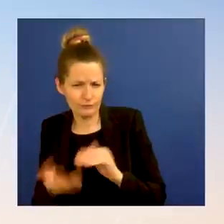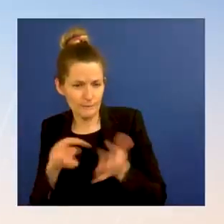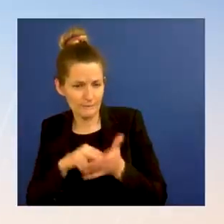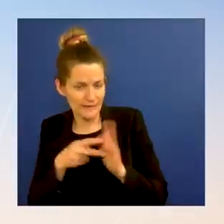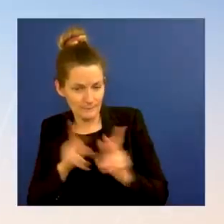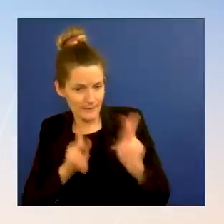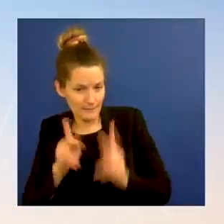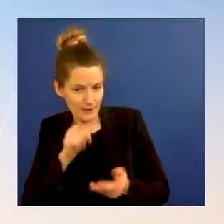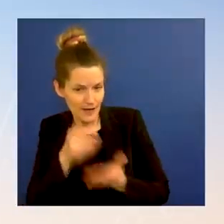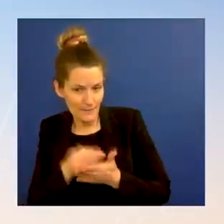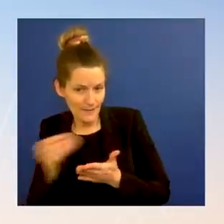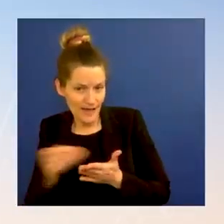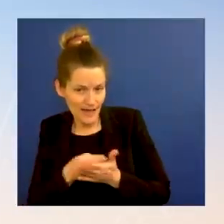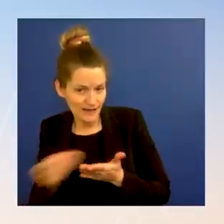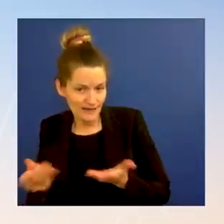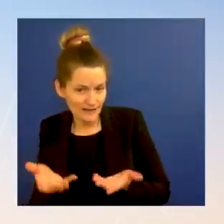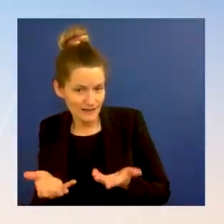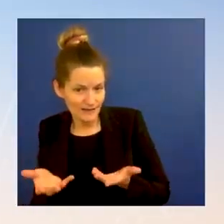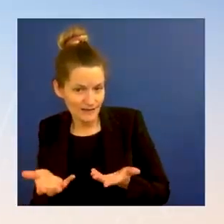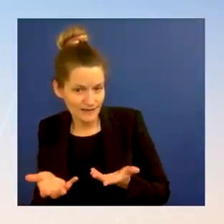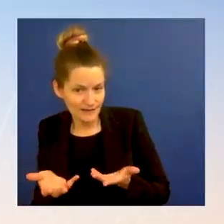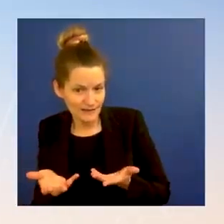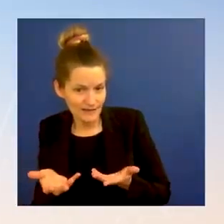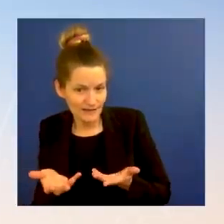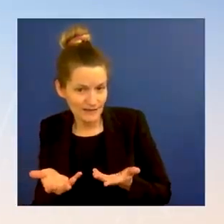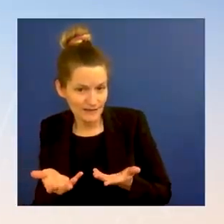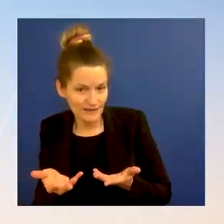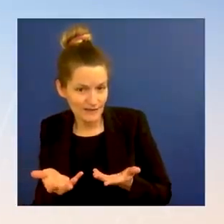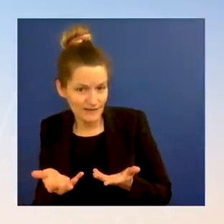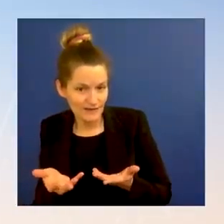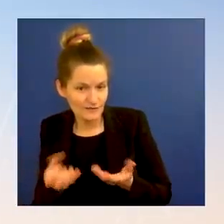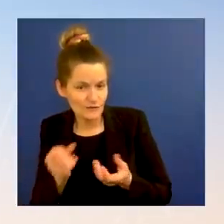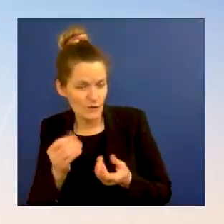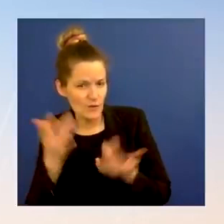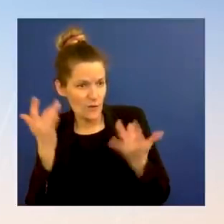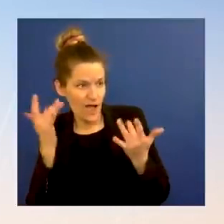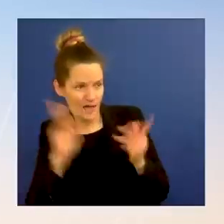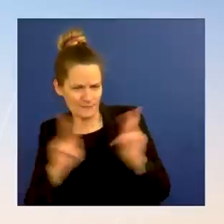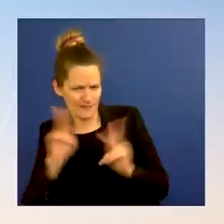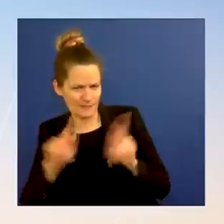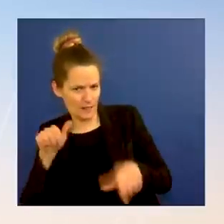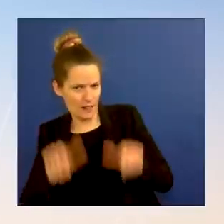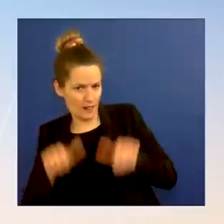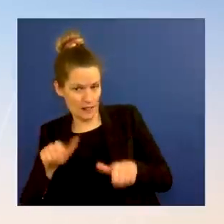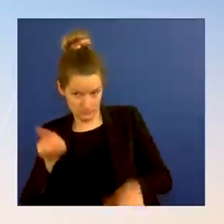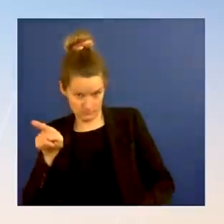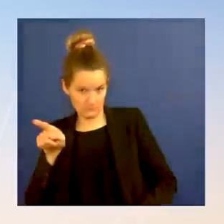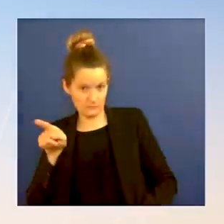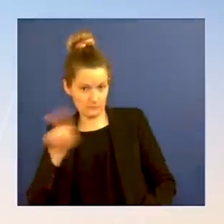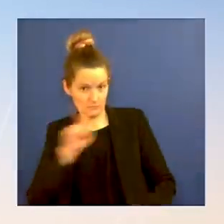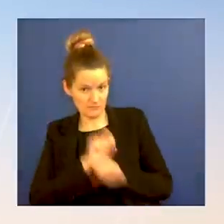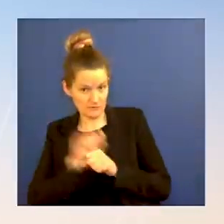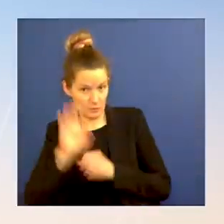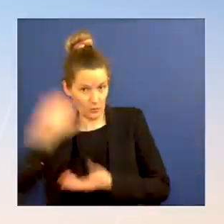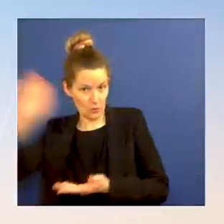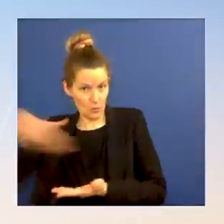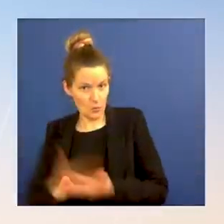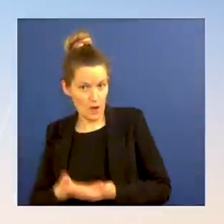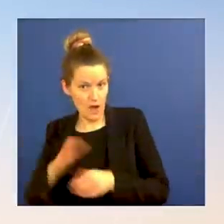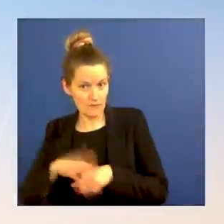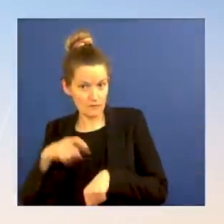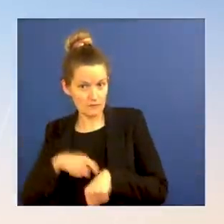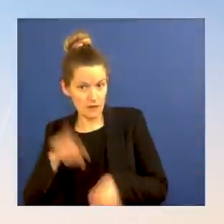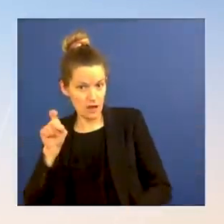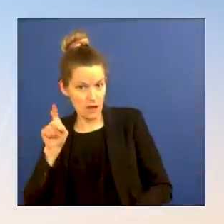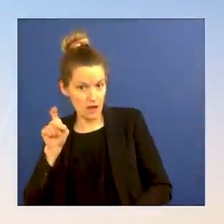know, there's some uncertainty about delivery and there's some uncertainty about, you know, whether there could be larger scale bans, that